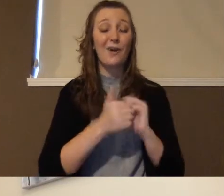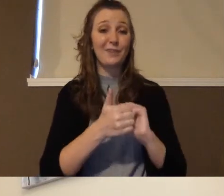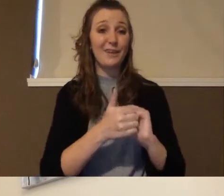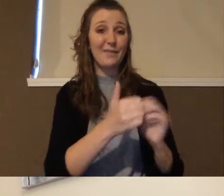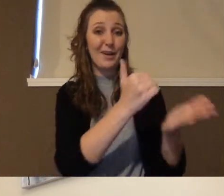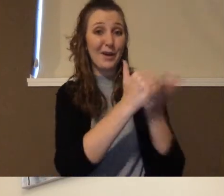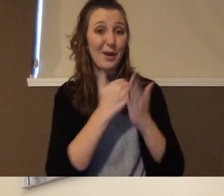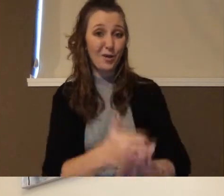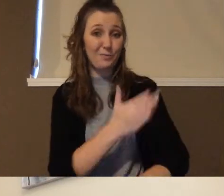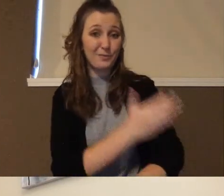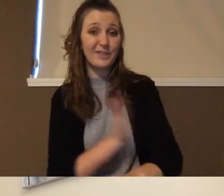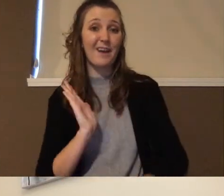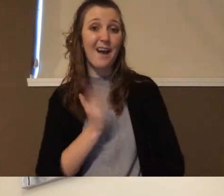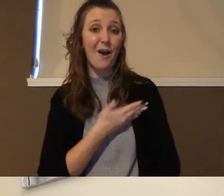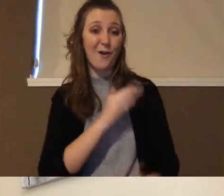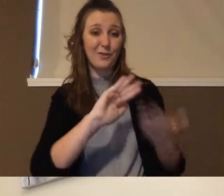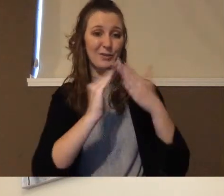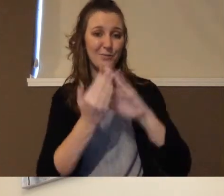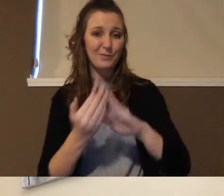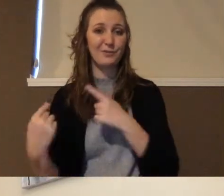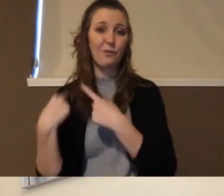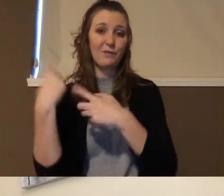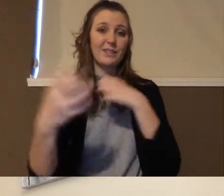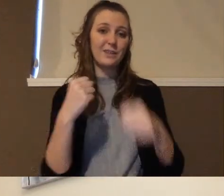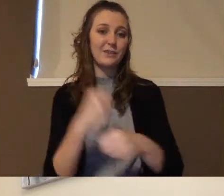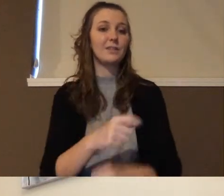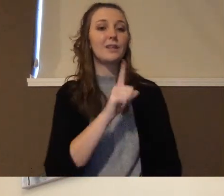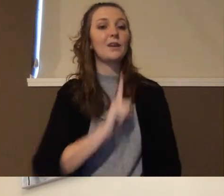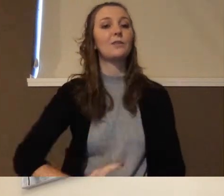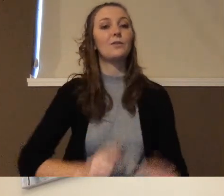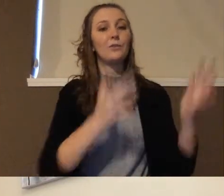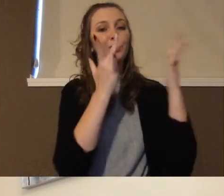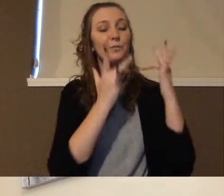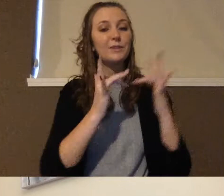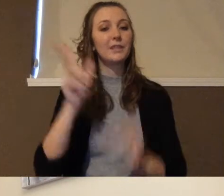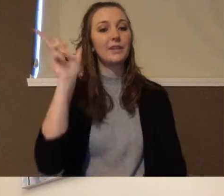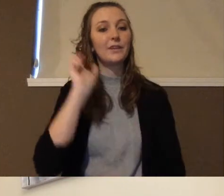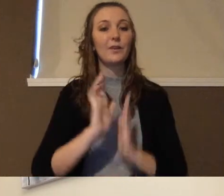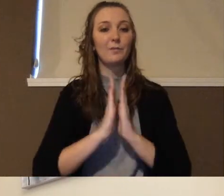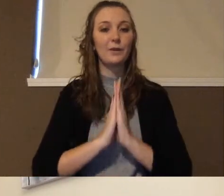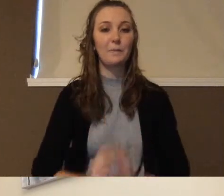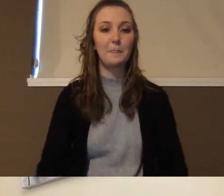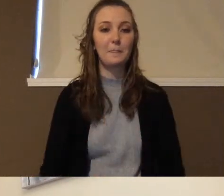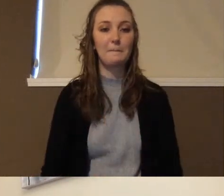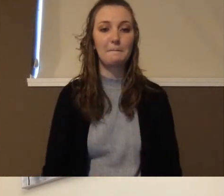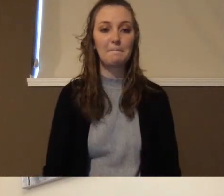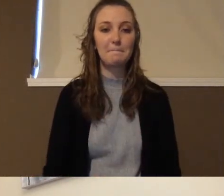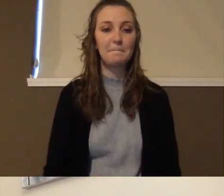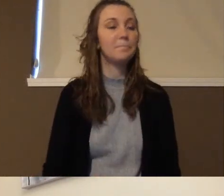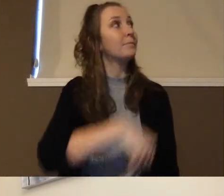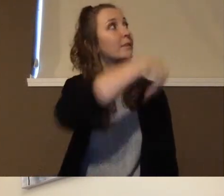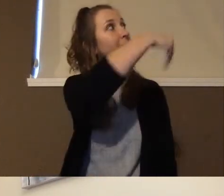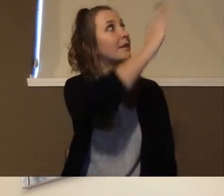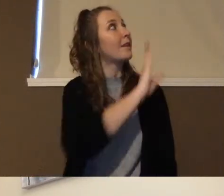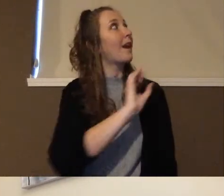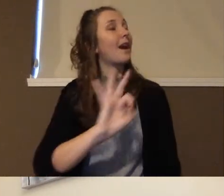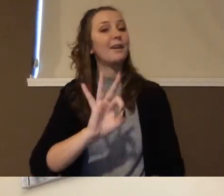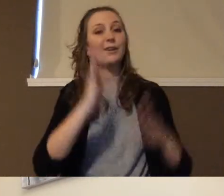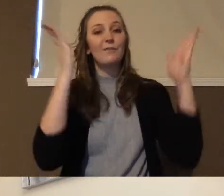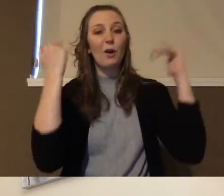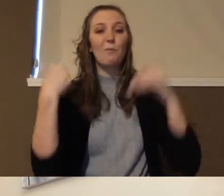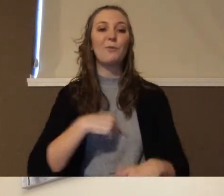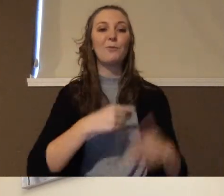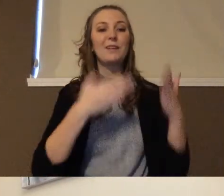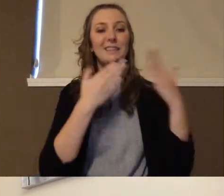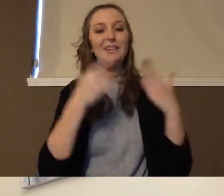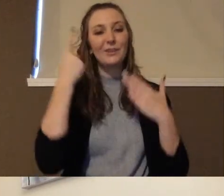the years. Lord, in your mercy, hear our prayer. God of hope, we thank you for the surprising moments of joy and